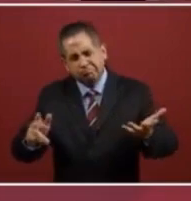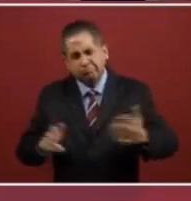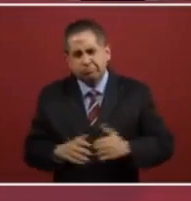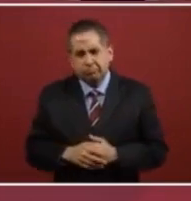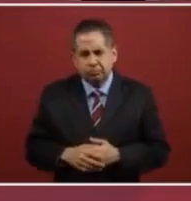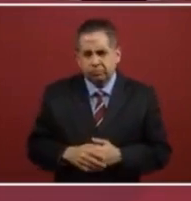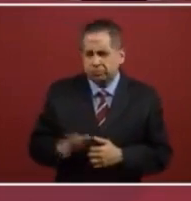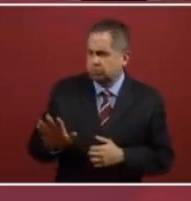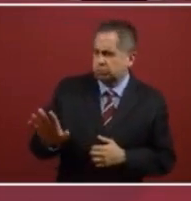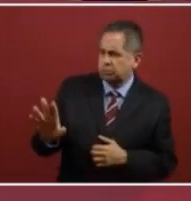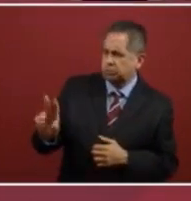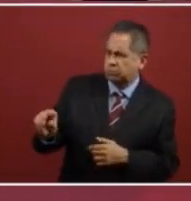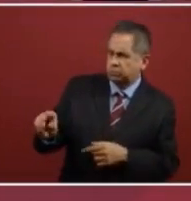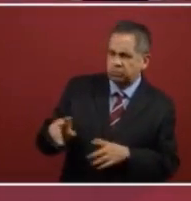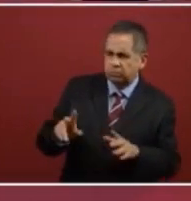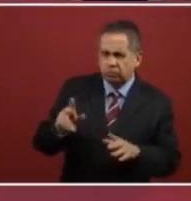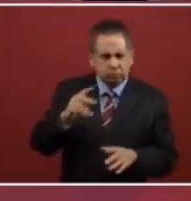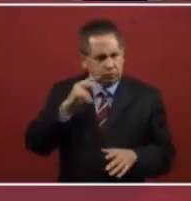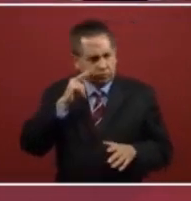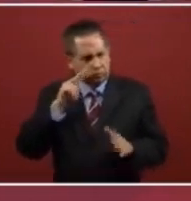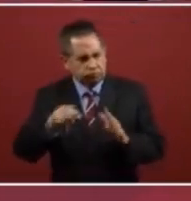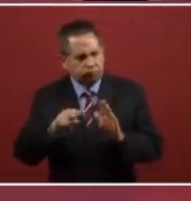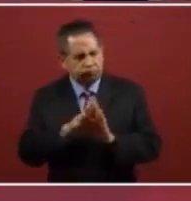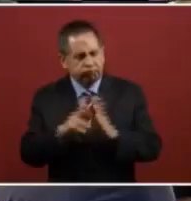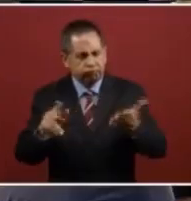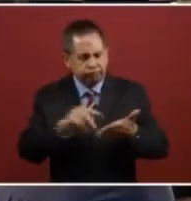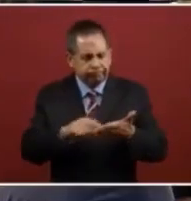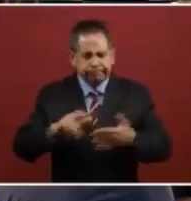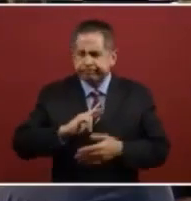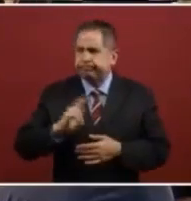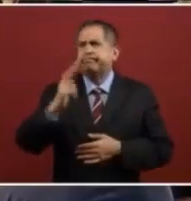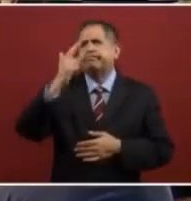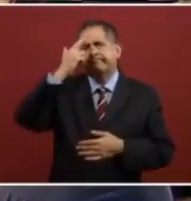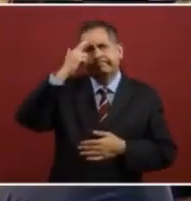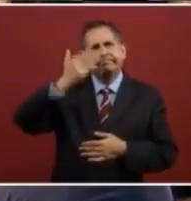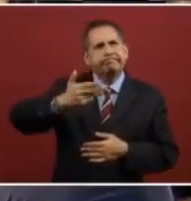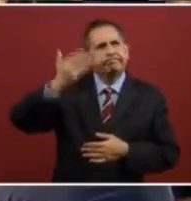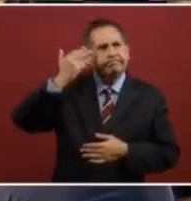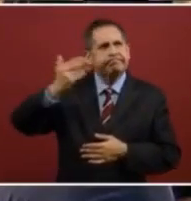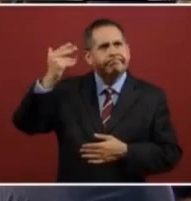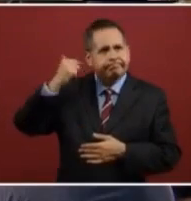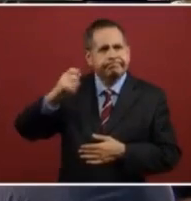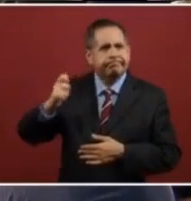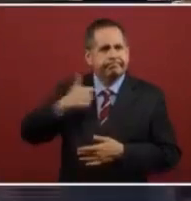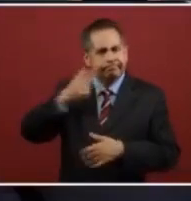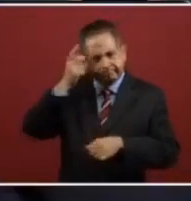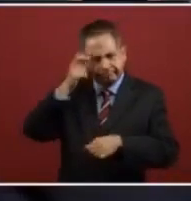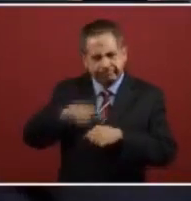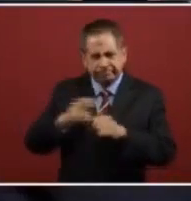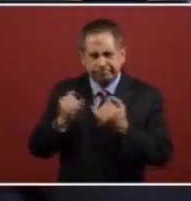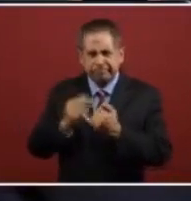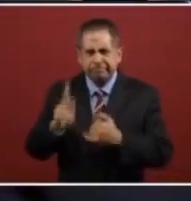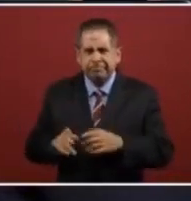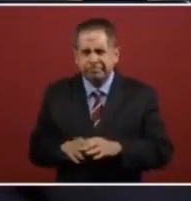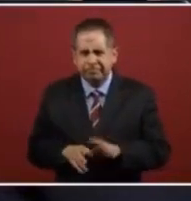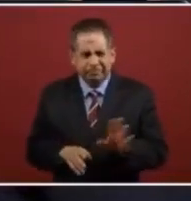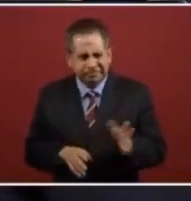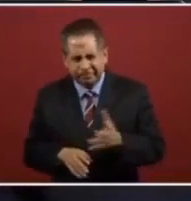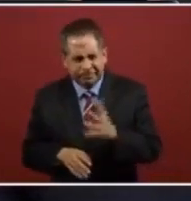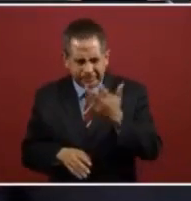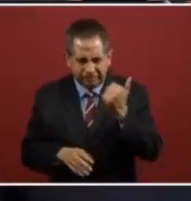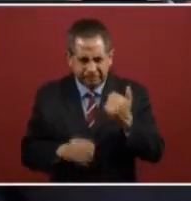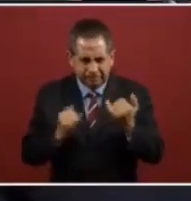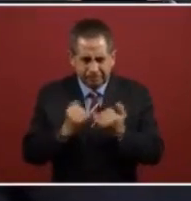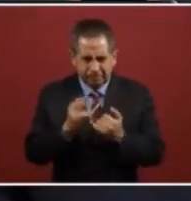No. Estuve viendo las notas y me acordé. and I remembered Incluso about no sé si es exacta